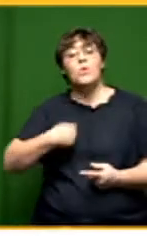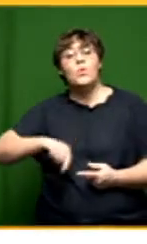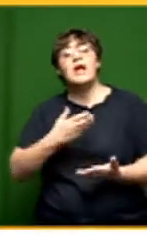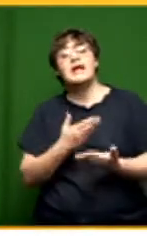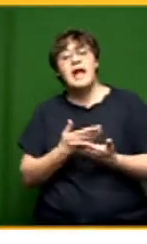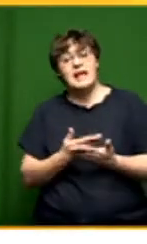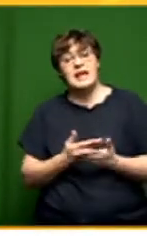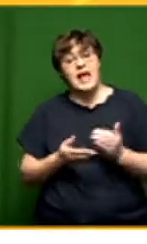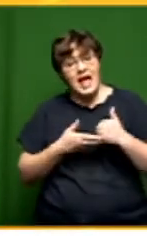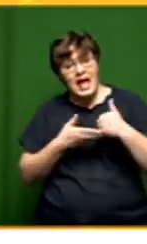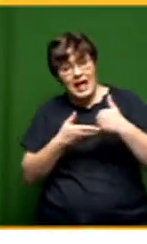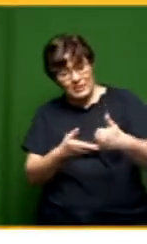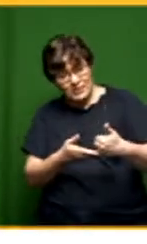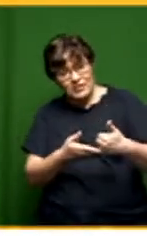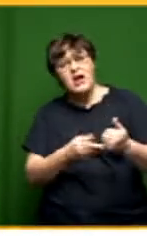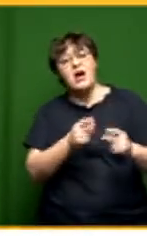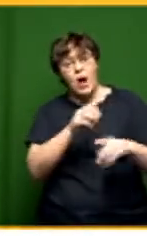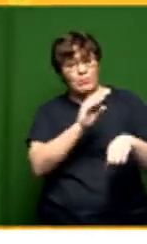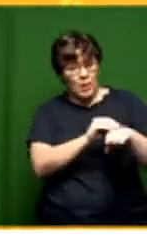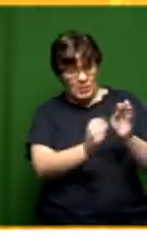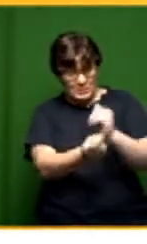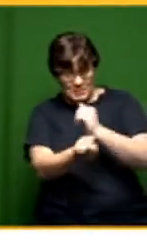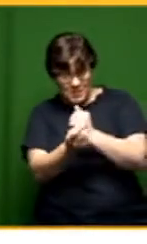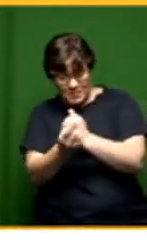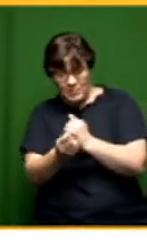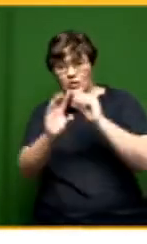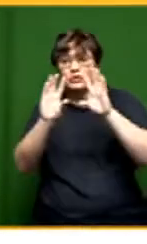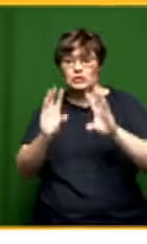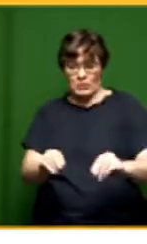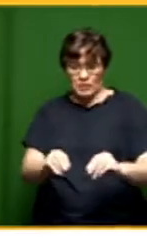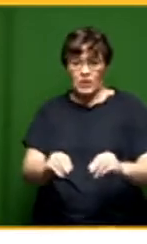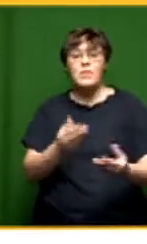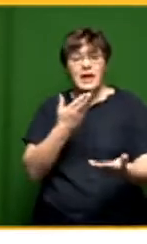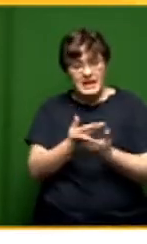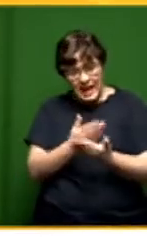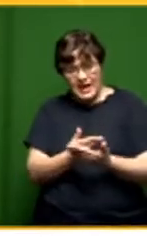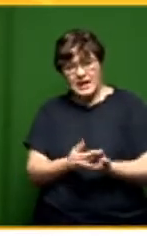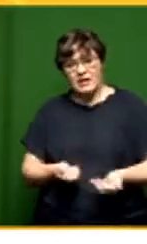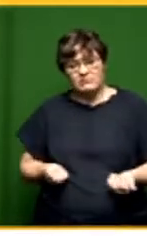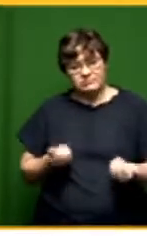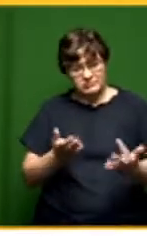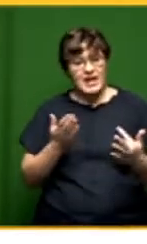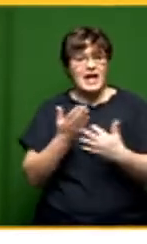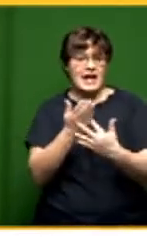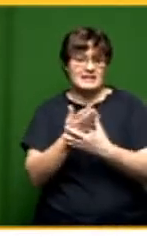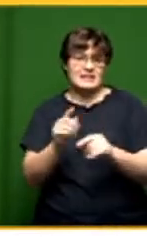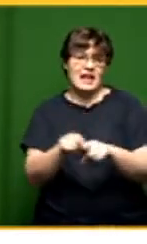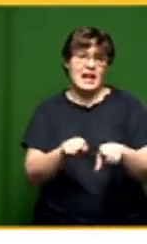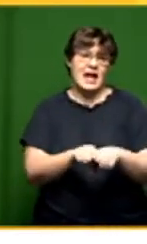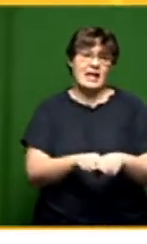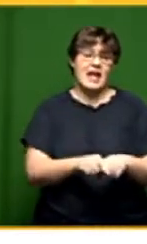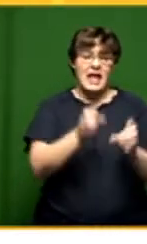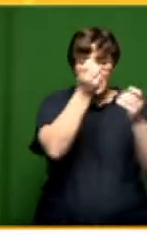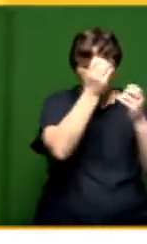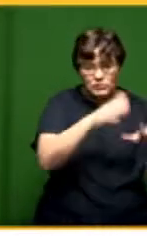halt some of these atrocities that are halting their development and access to things such as health